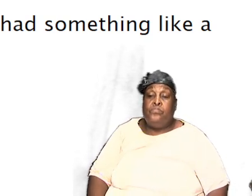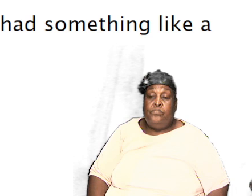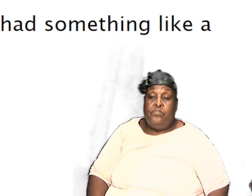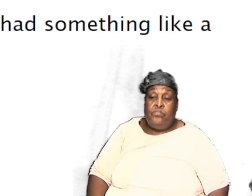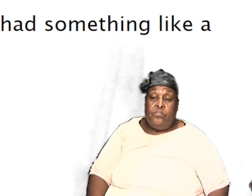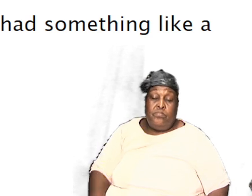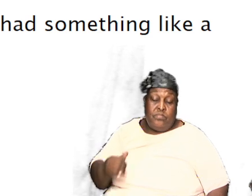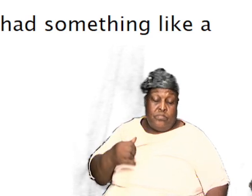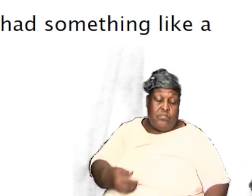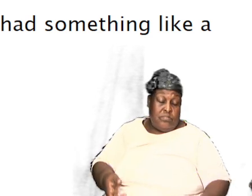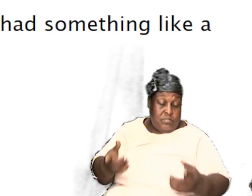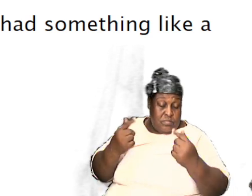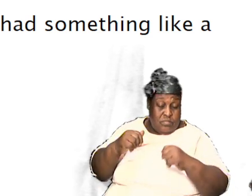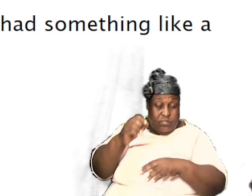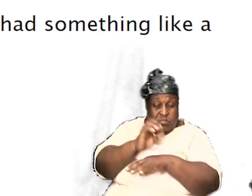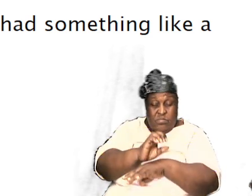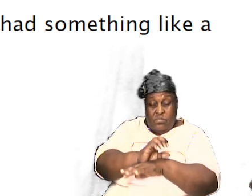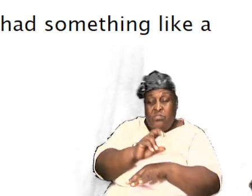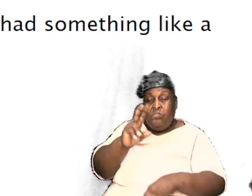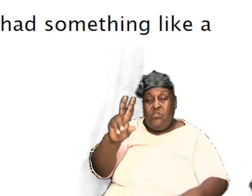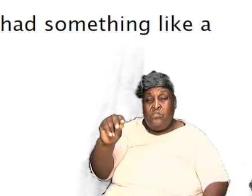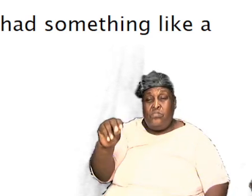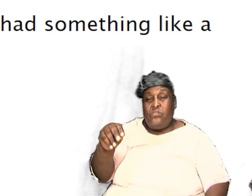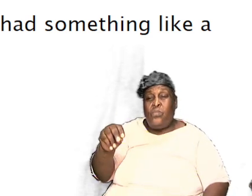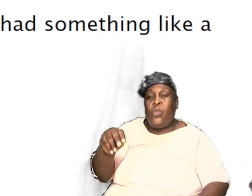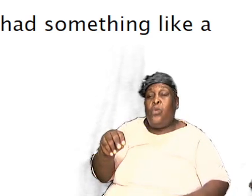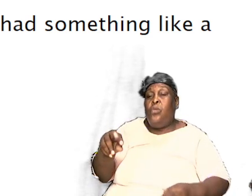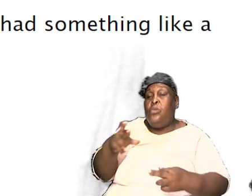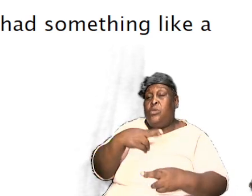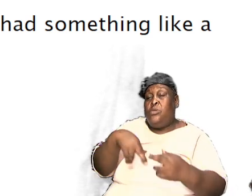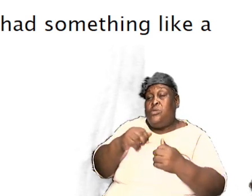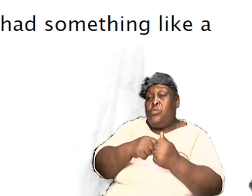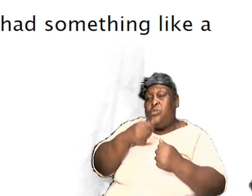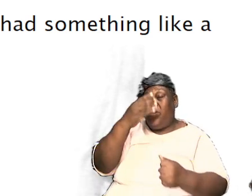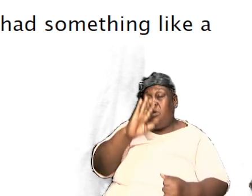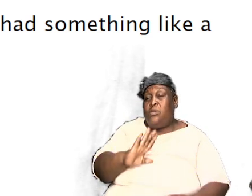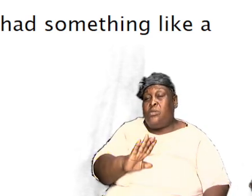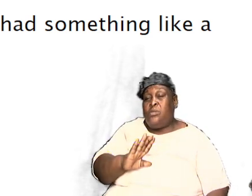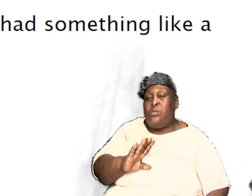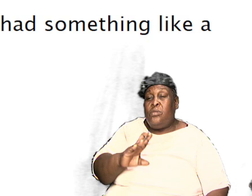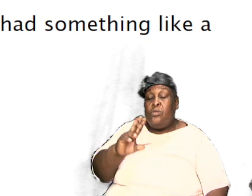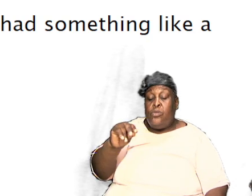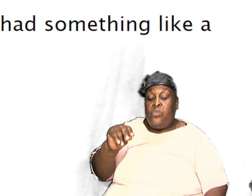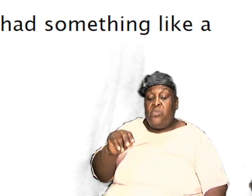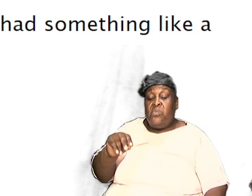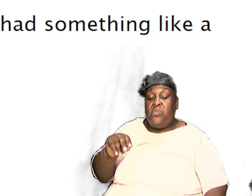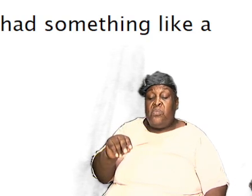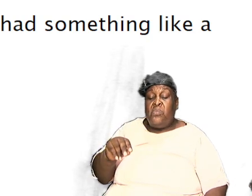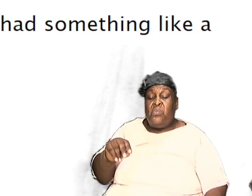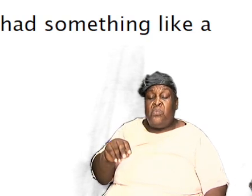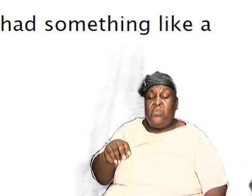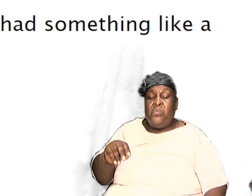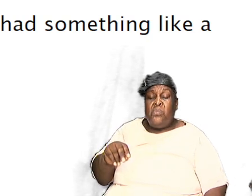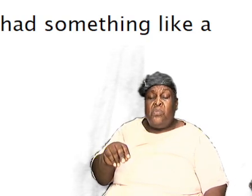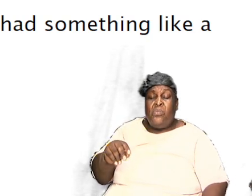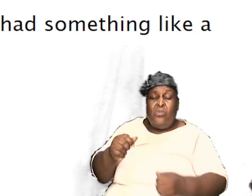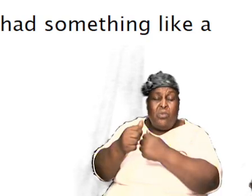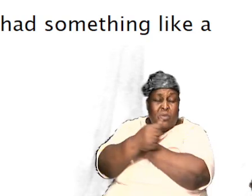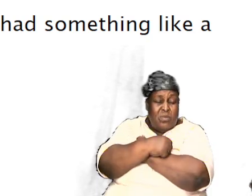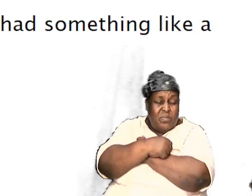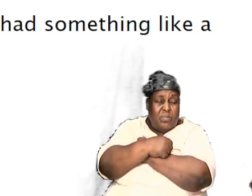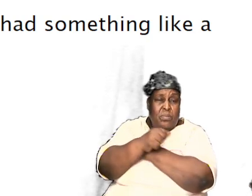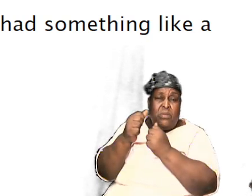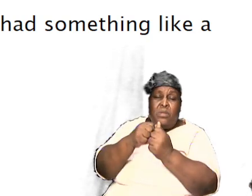If we come to church and there is no relationship with God, we have no intimacy with God, we have